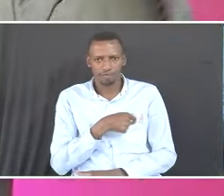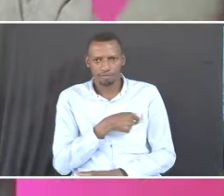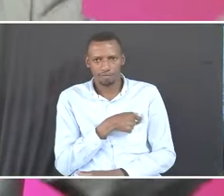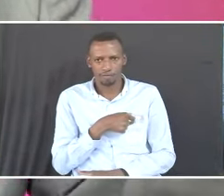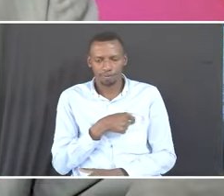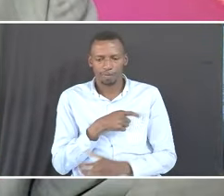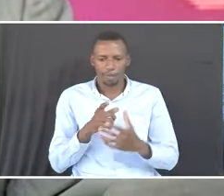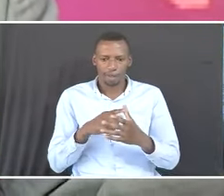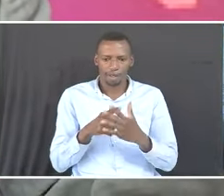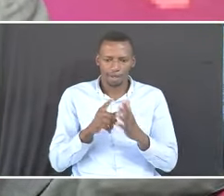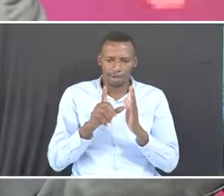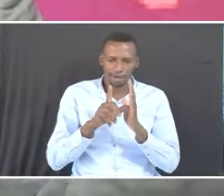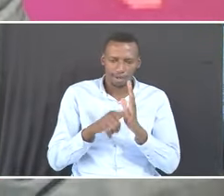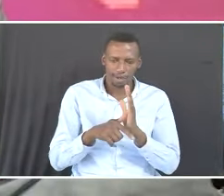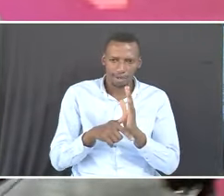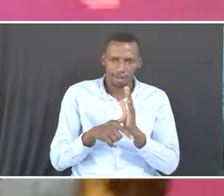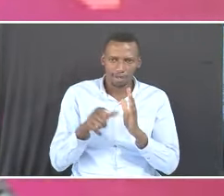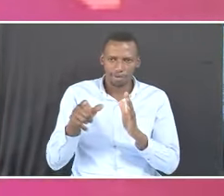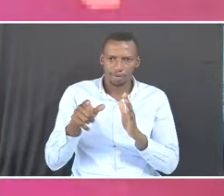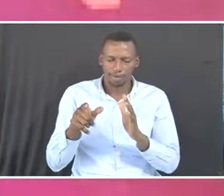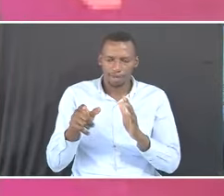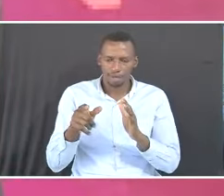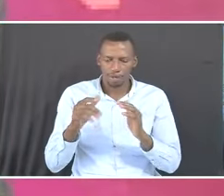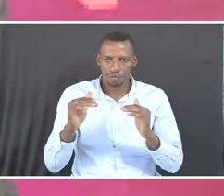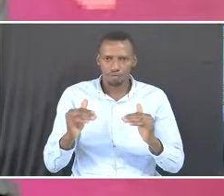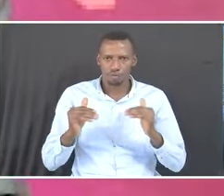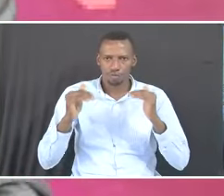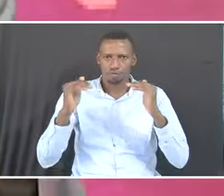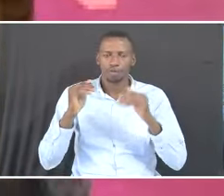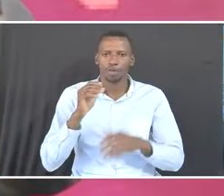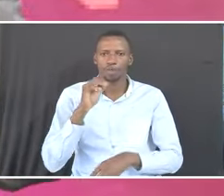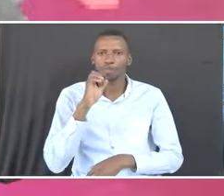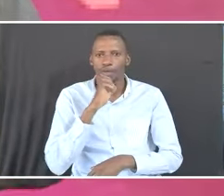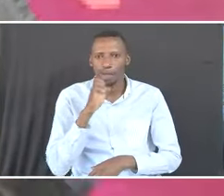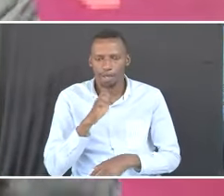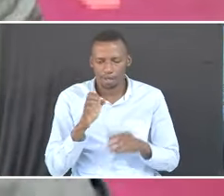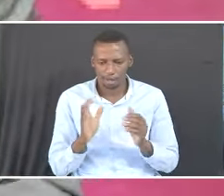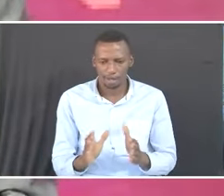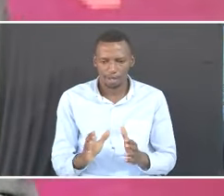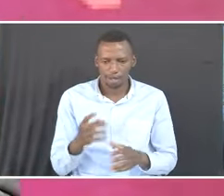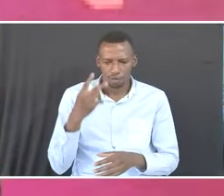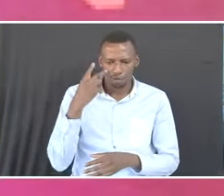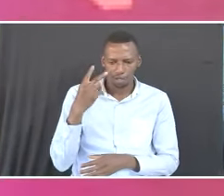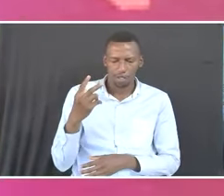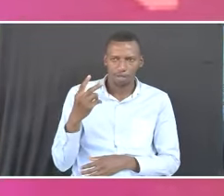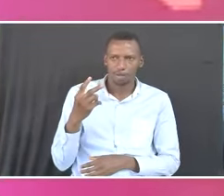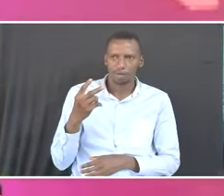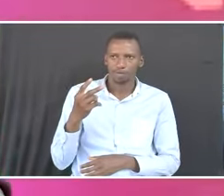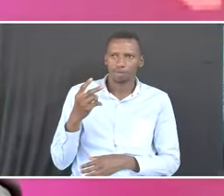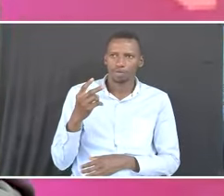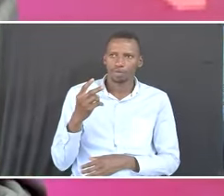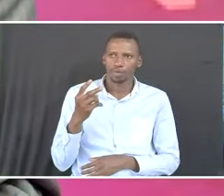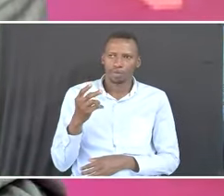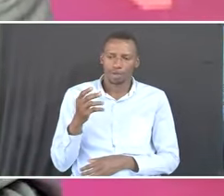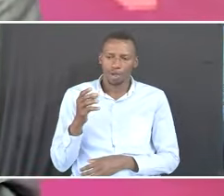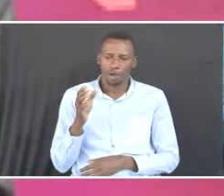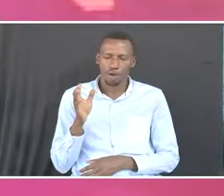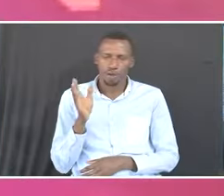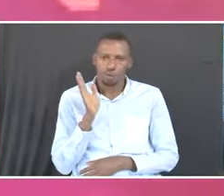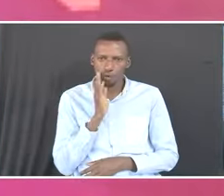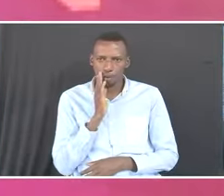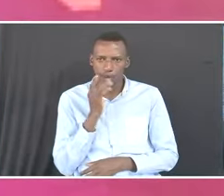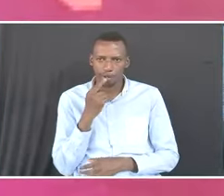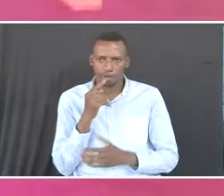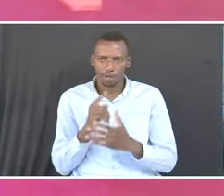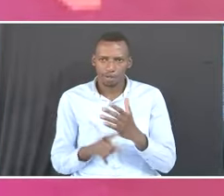he is given the responsibility of an elder. You find the mama saying, Pastor, you know,